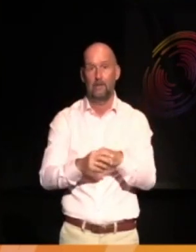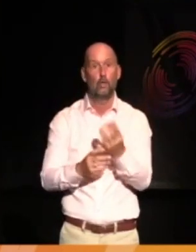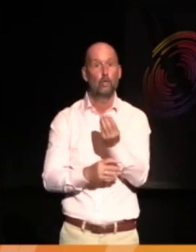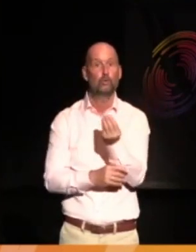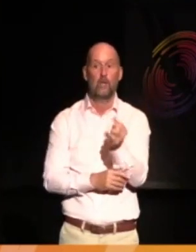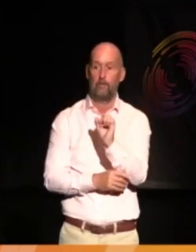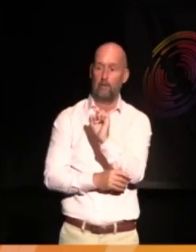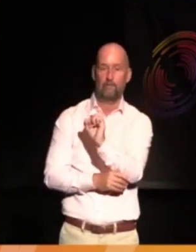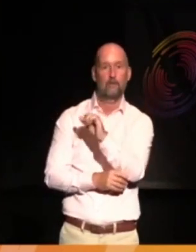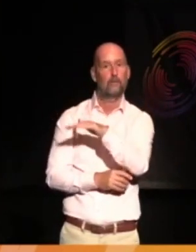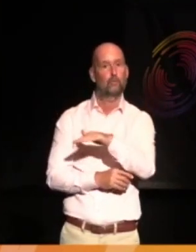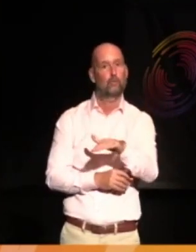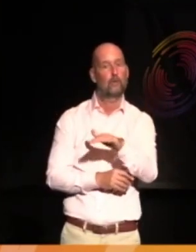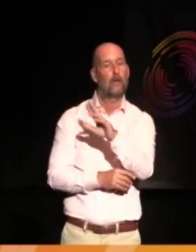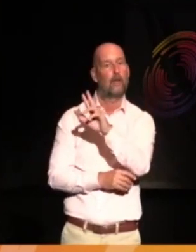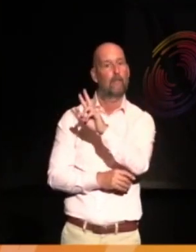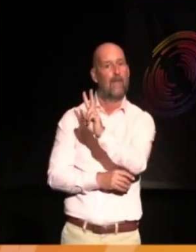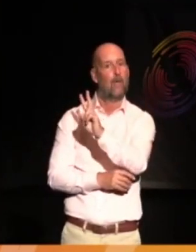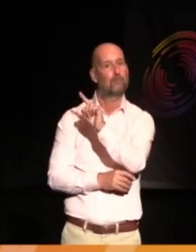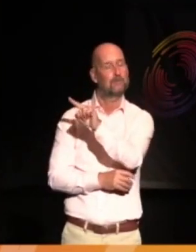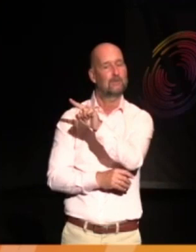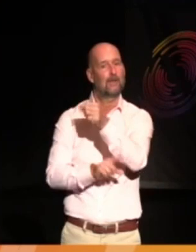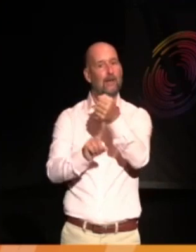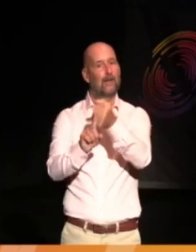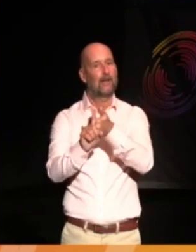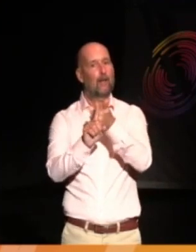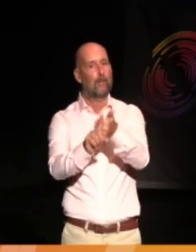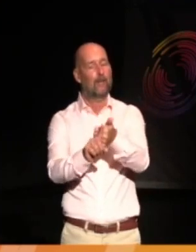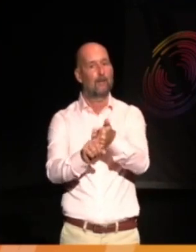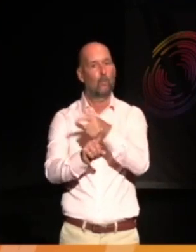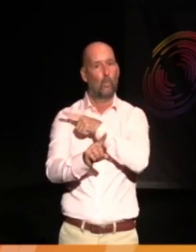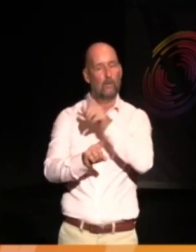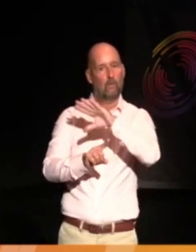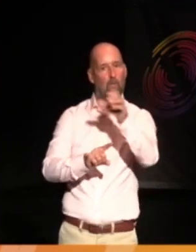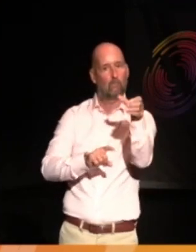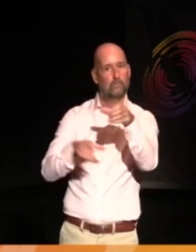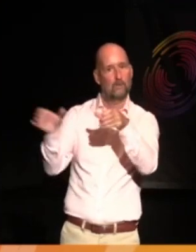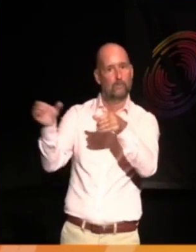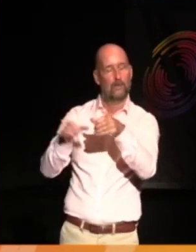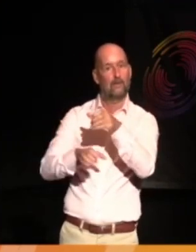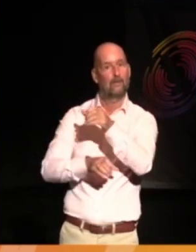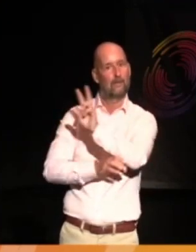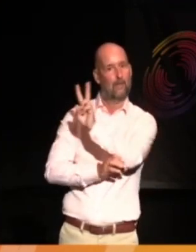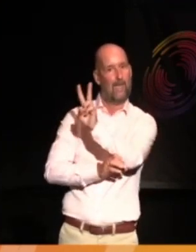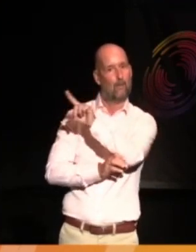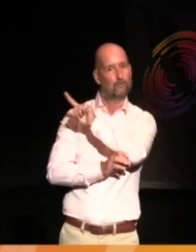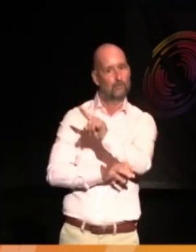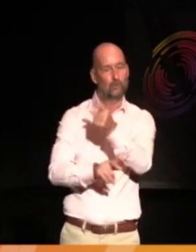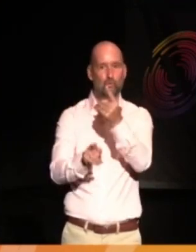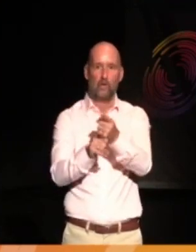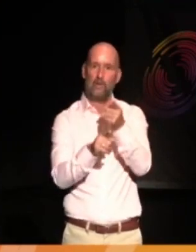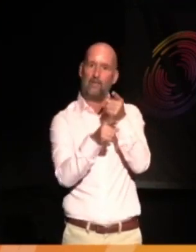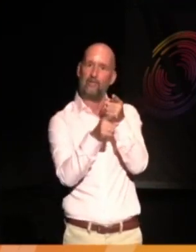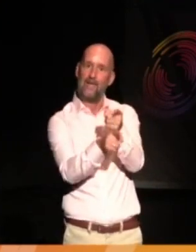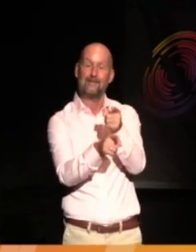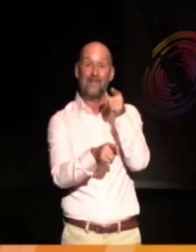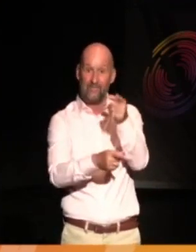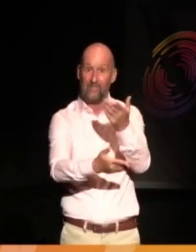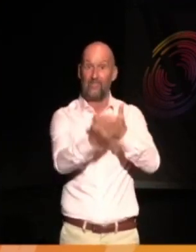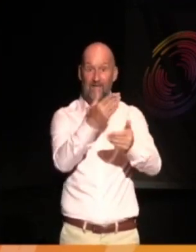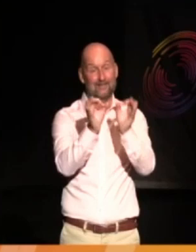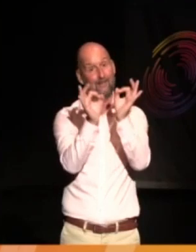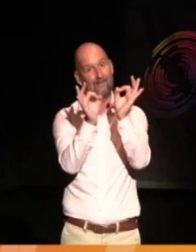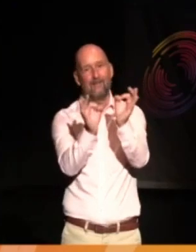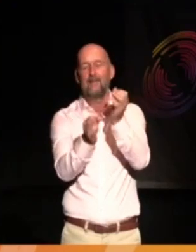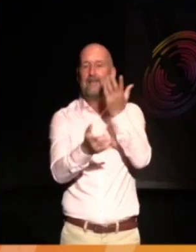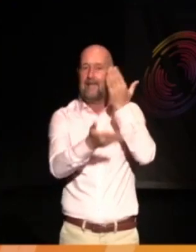parents probably campaigned for her. Why don't you get them in to talk about that as being history? And